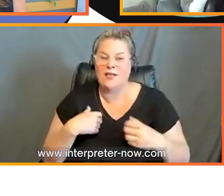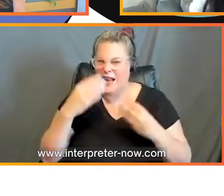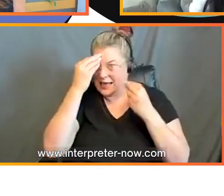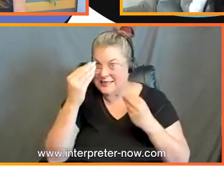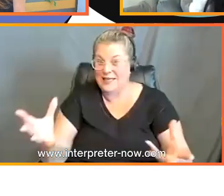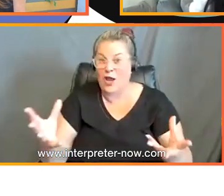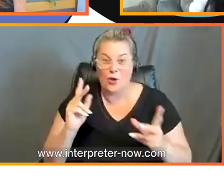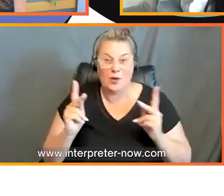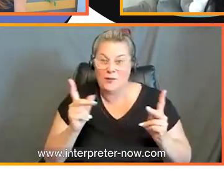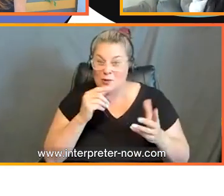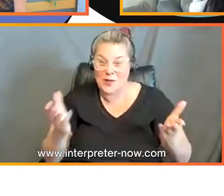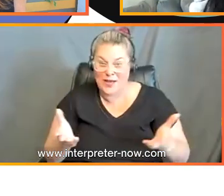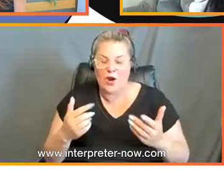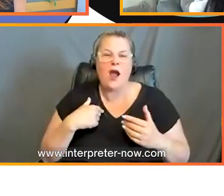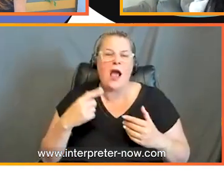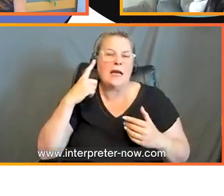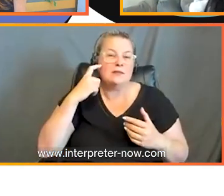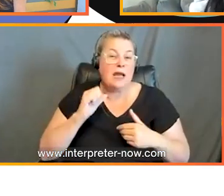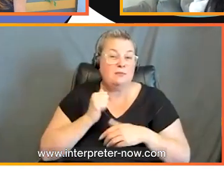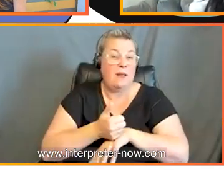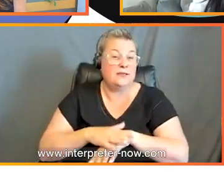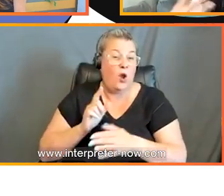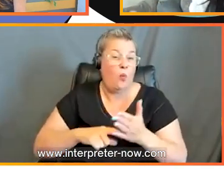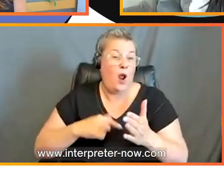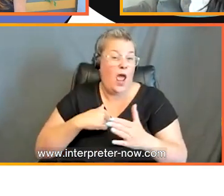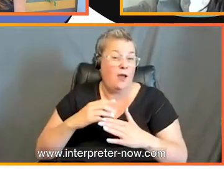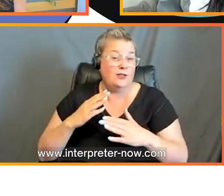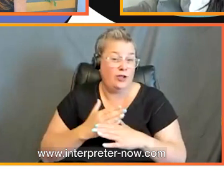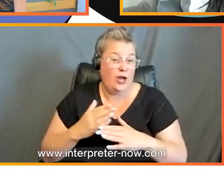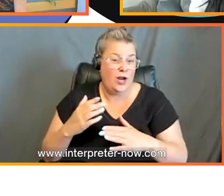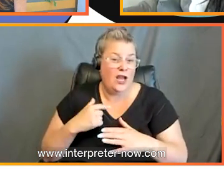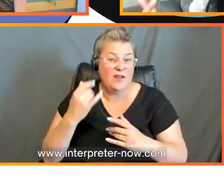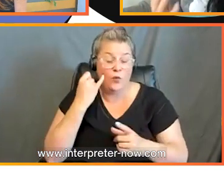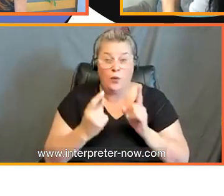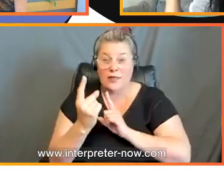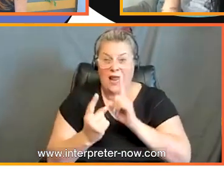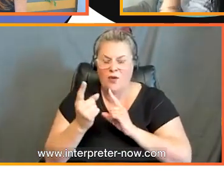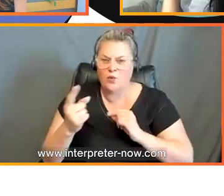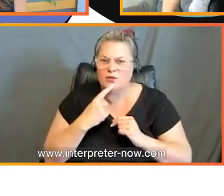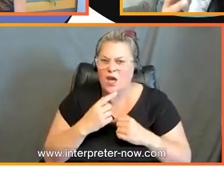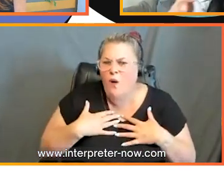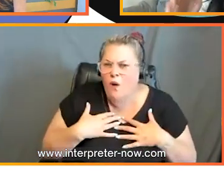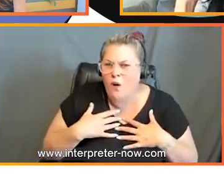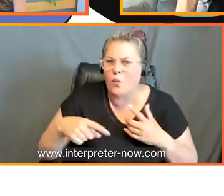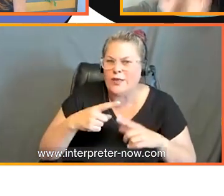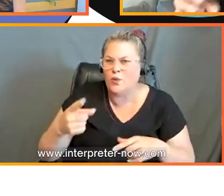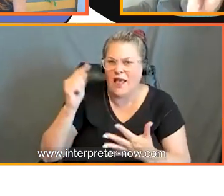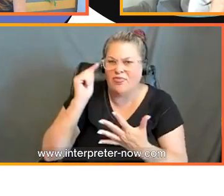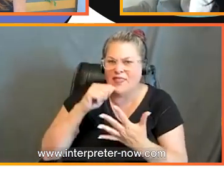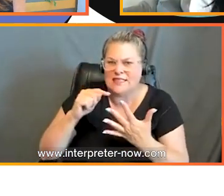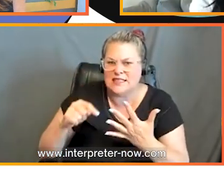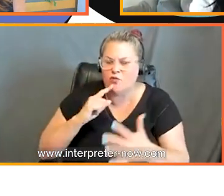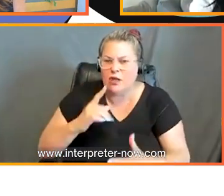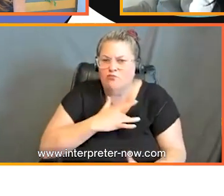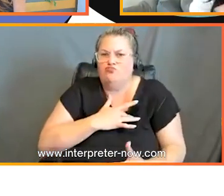already, for those of you tuning in, I suspect based on what I've shared, if I was with you one-on-one, you would say to me something like, oh my goodness, when you